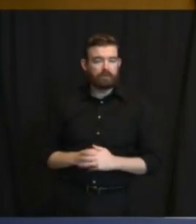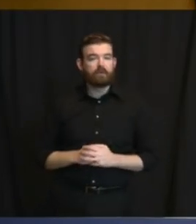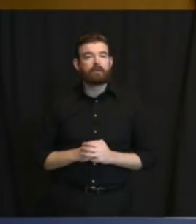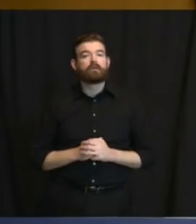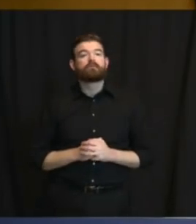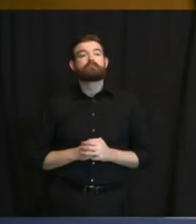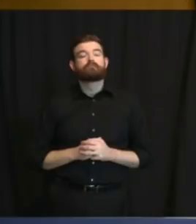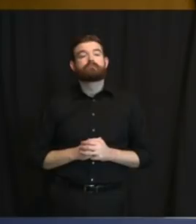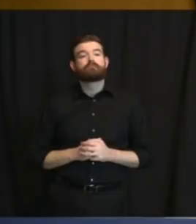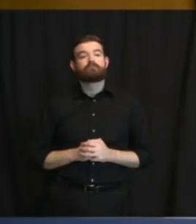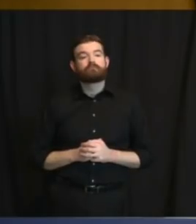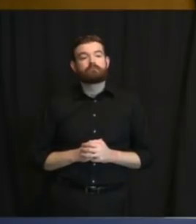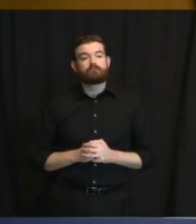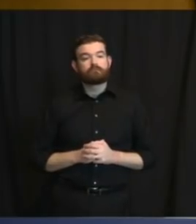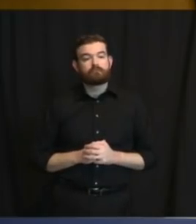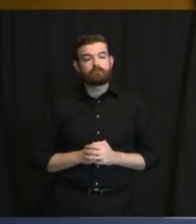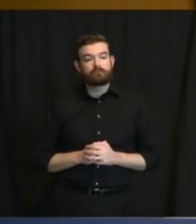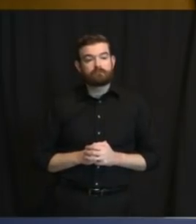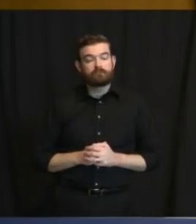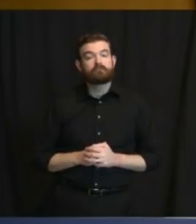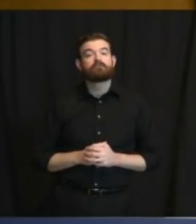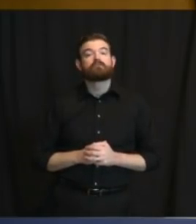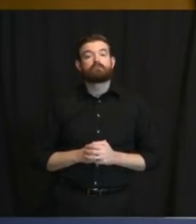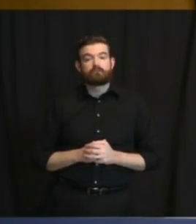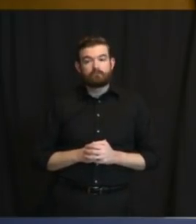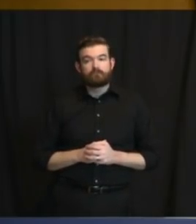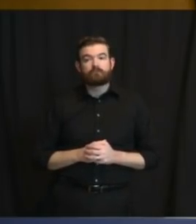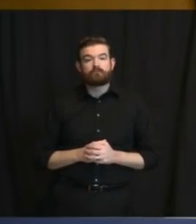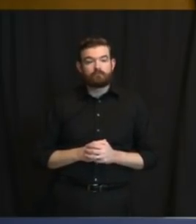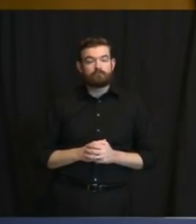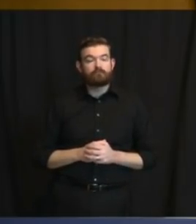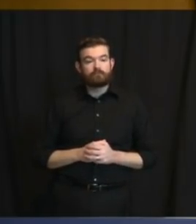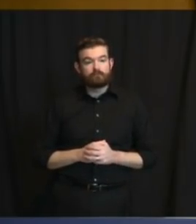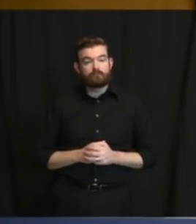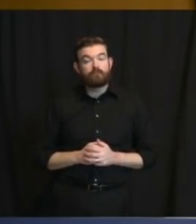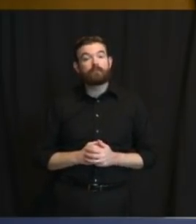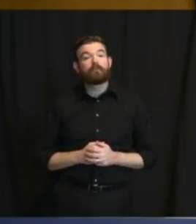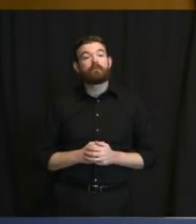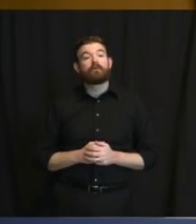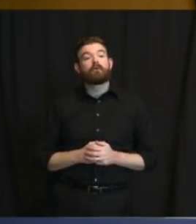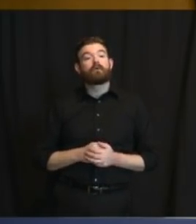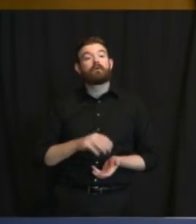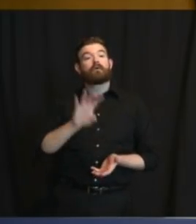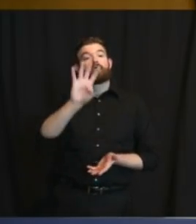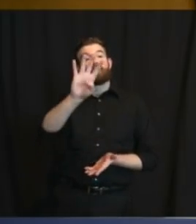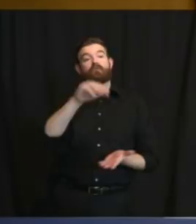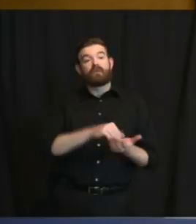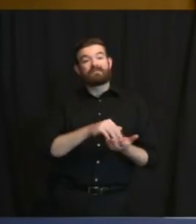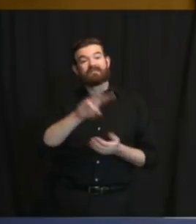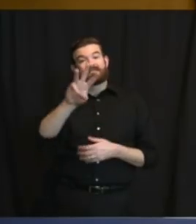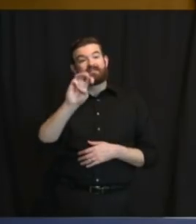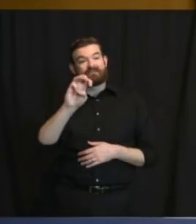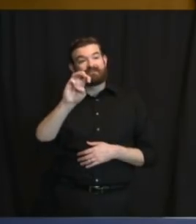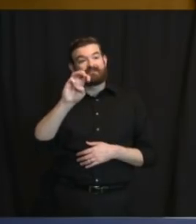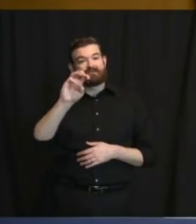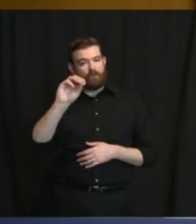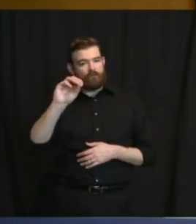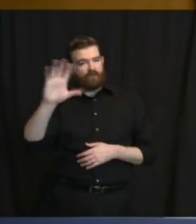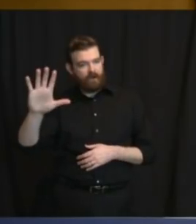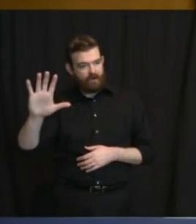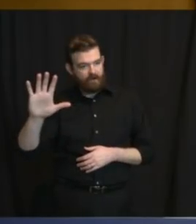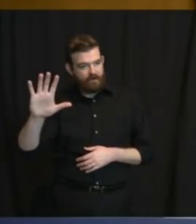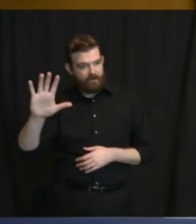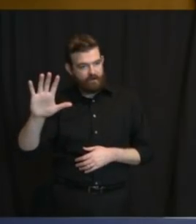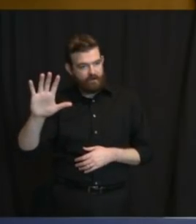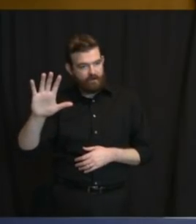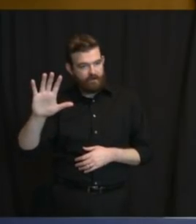For my daily report, as the governor has mentioned, the hospitals reported 4,605 hospitalizations of